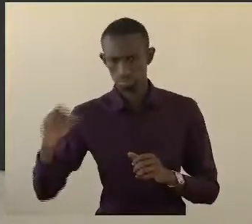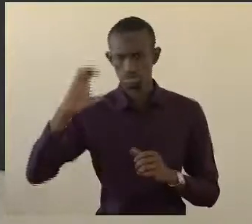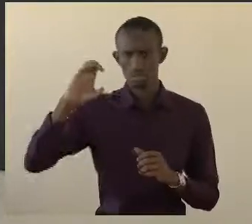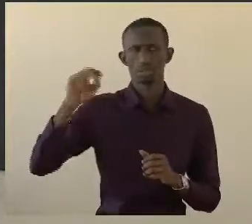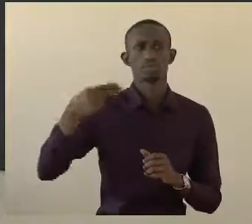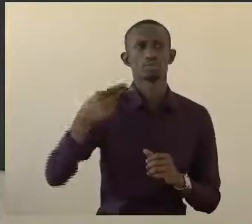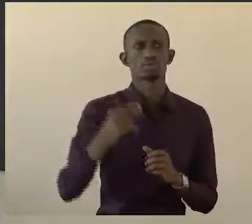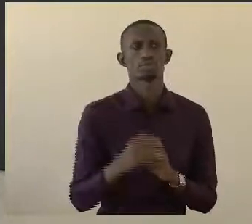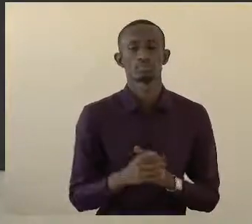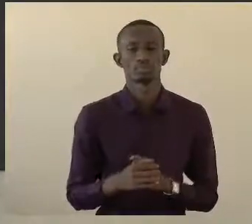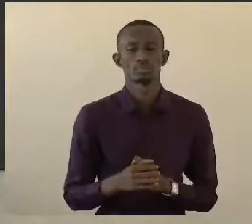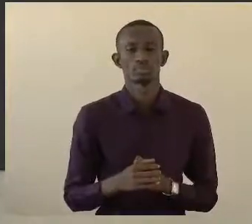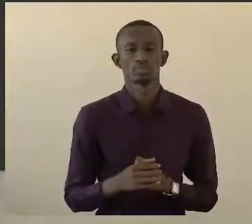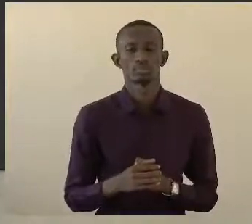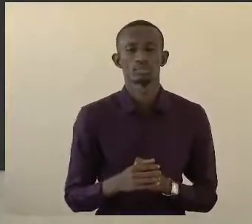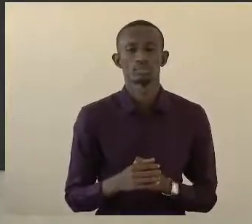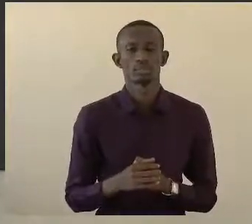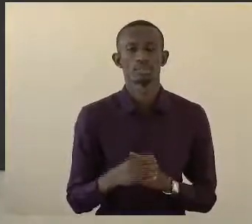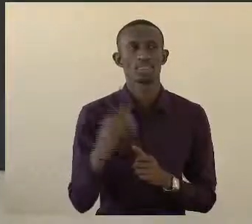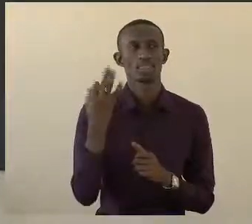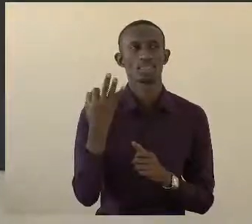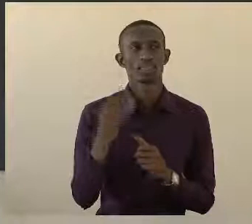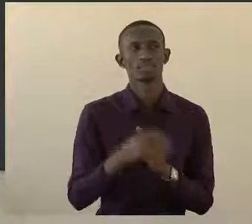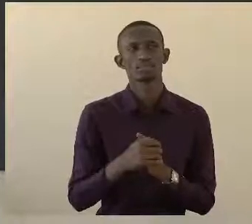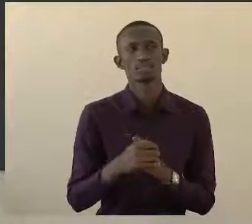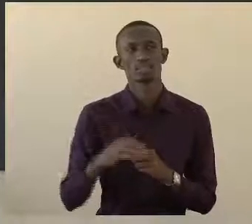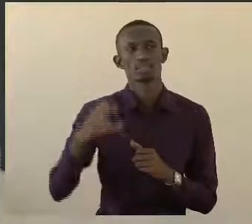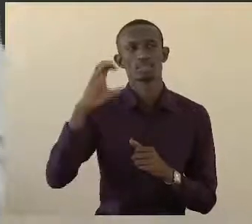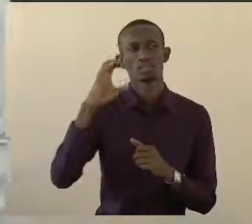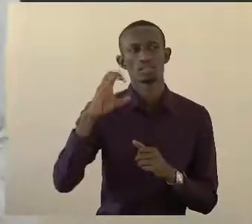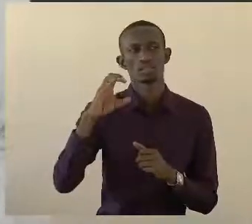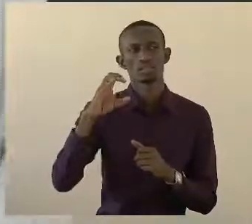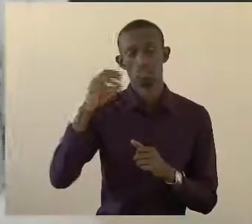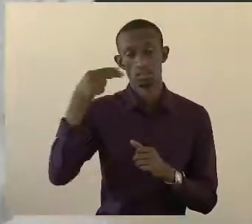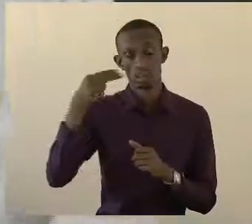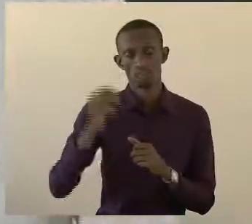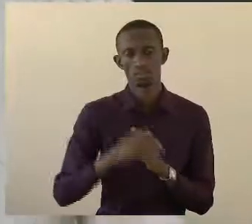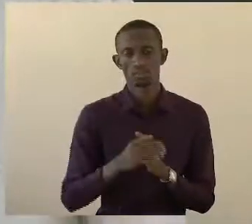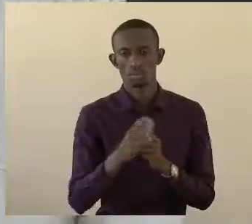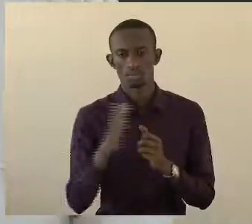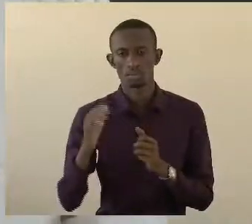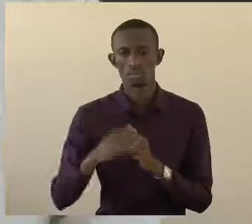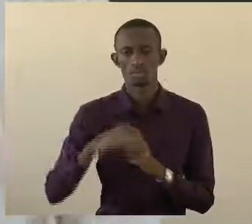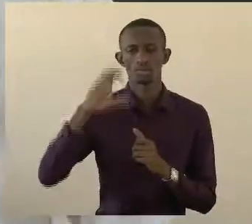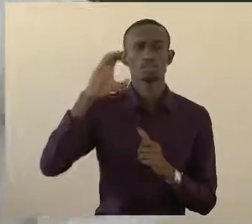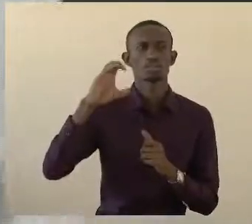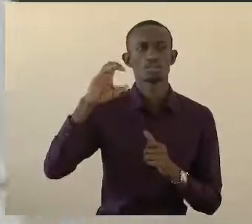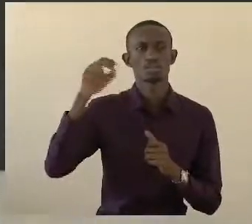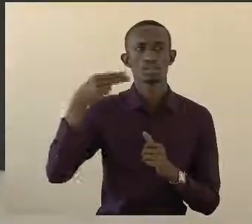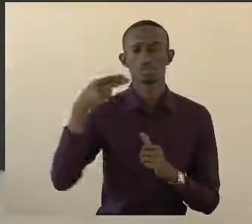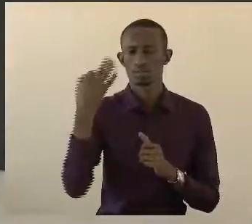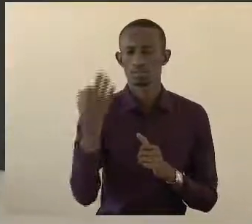3 and oxygen here, propanol. So how can we transform